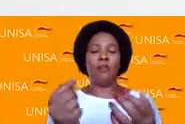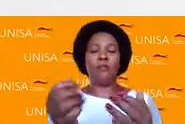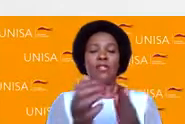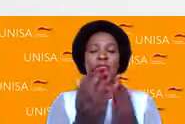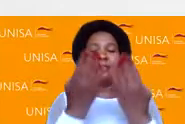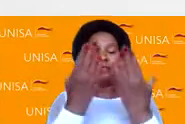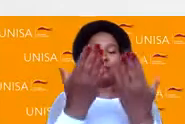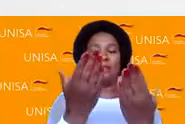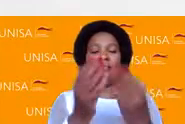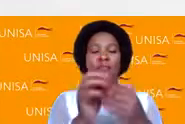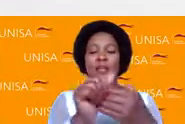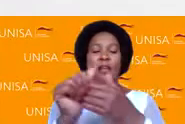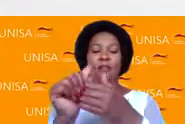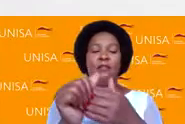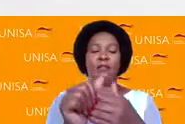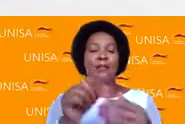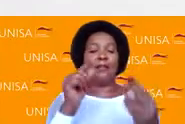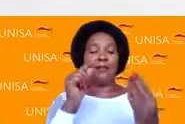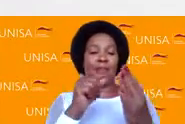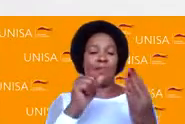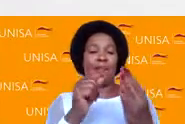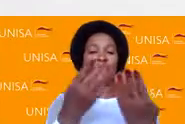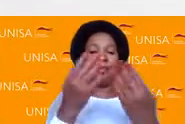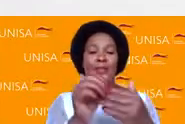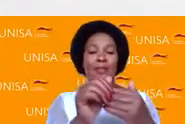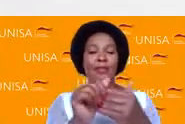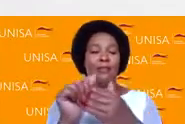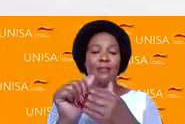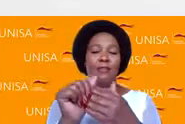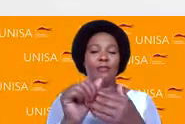study guide is generally then all you need to know. Or the study